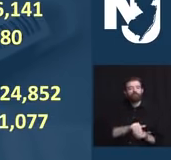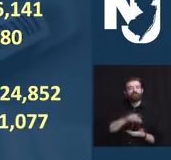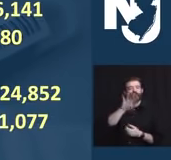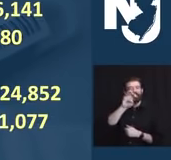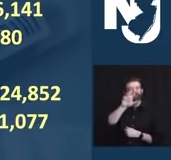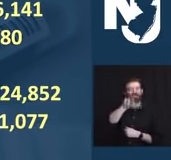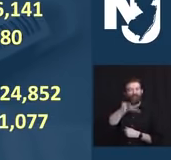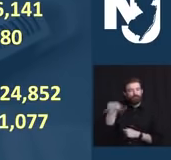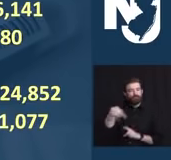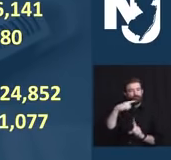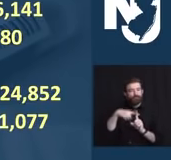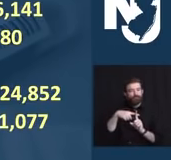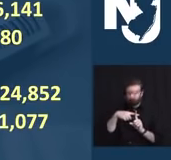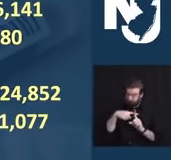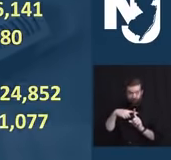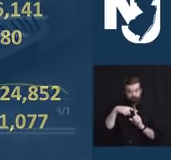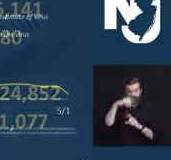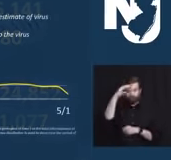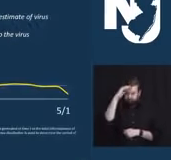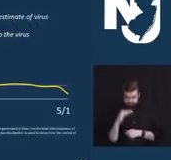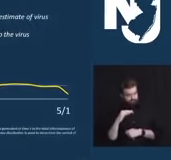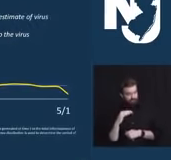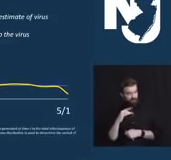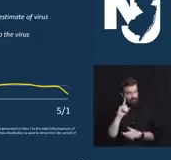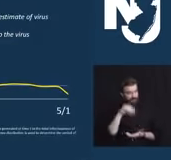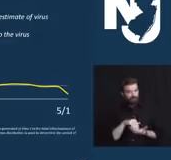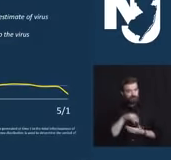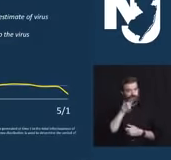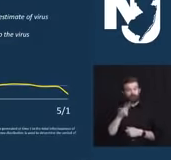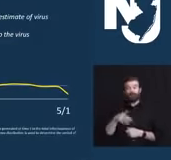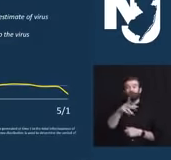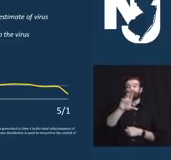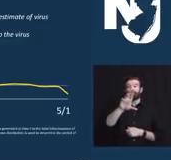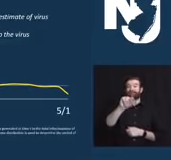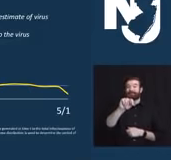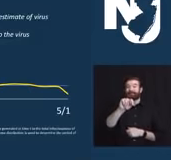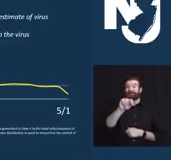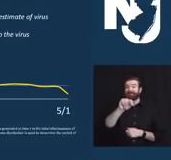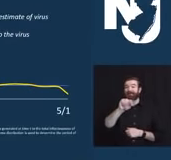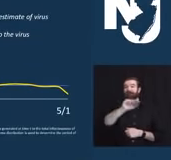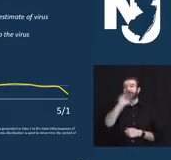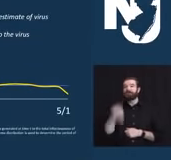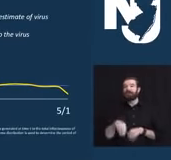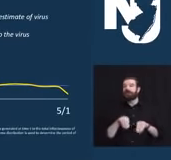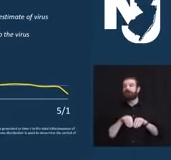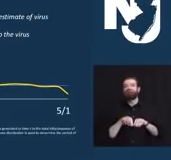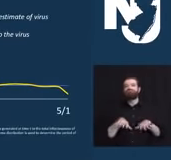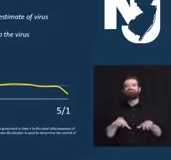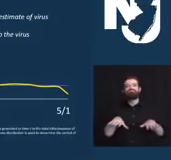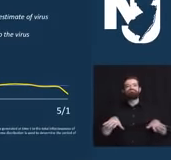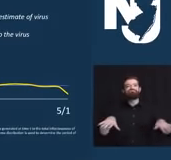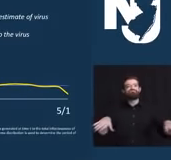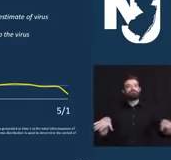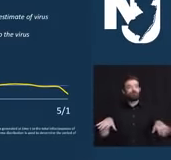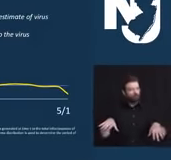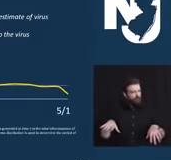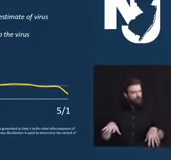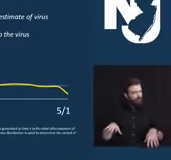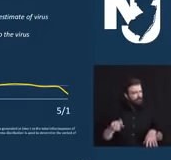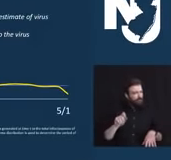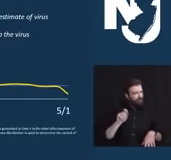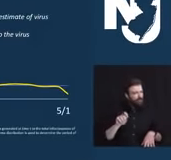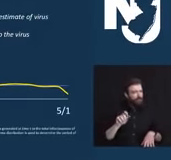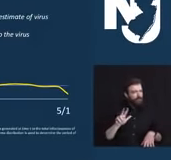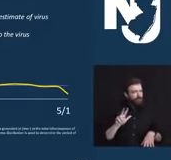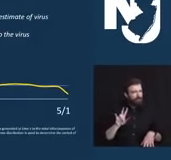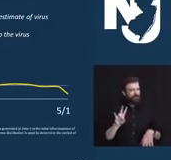4,433. The rate of transmission is artificially low. I think it's 0.37, Judy, and I think you and Ed and team believe this is